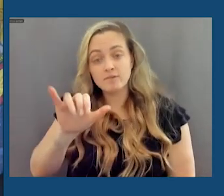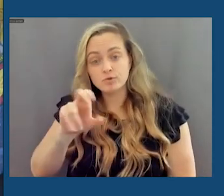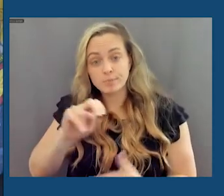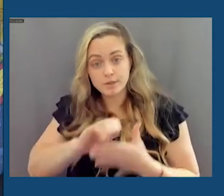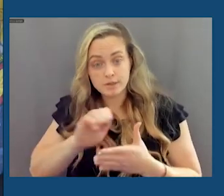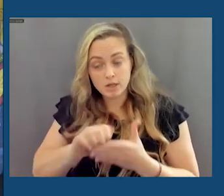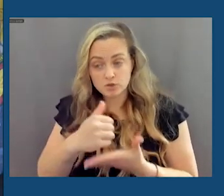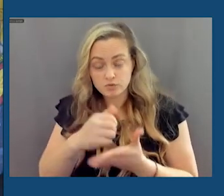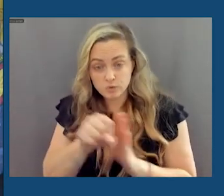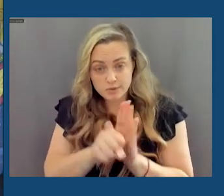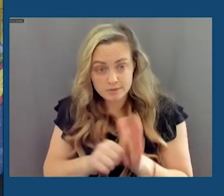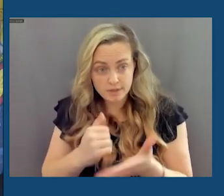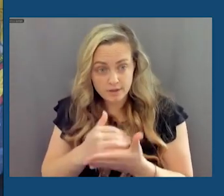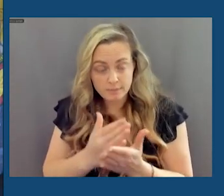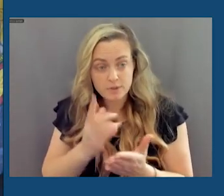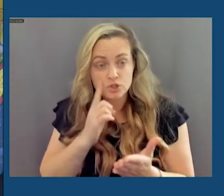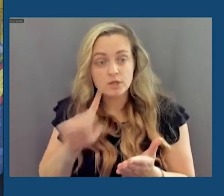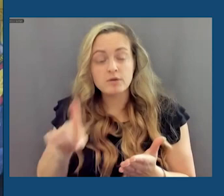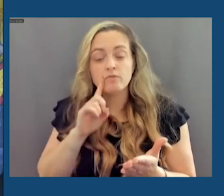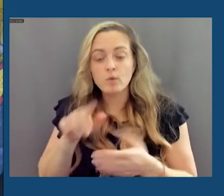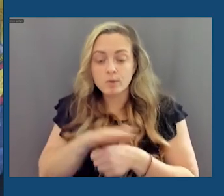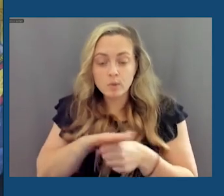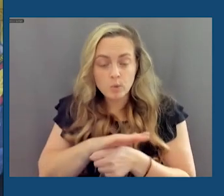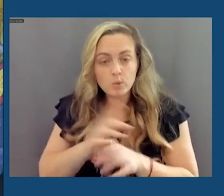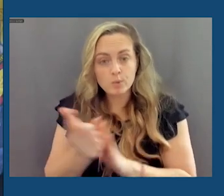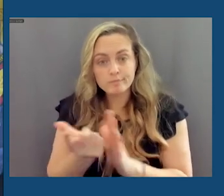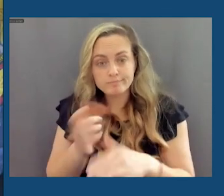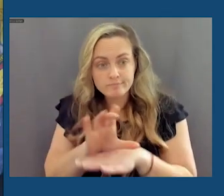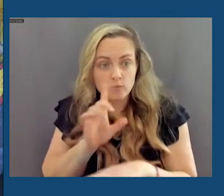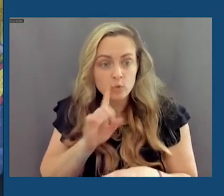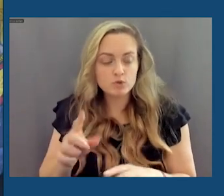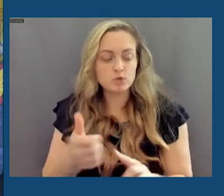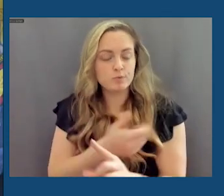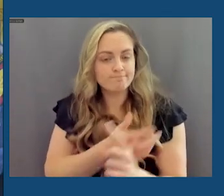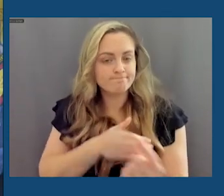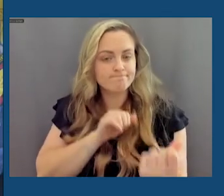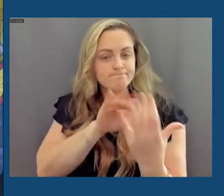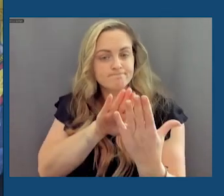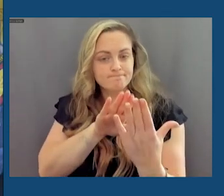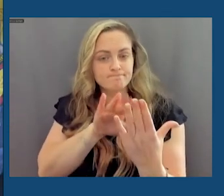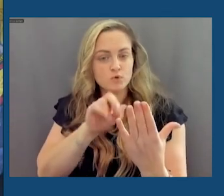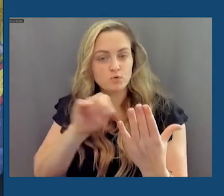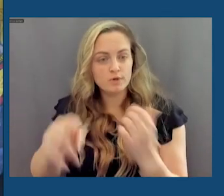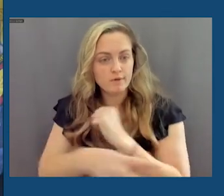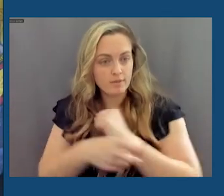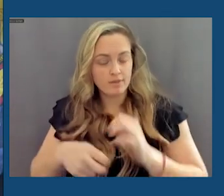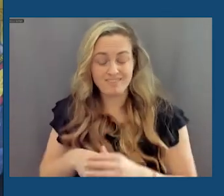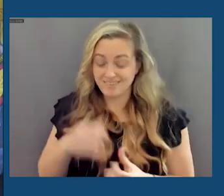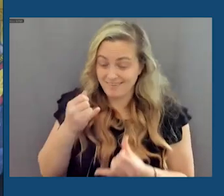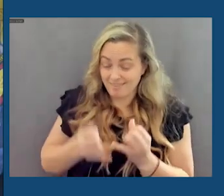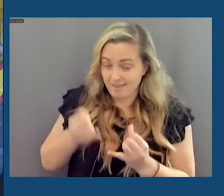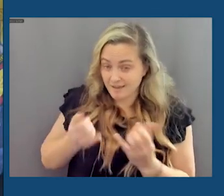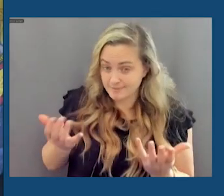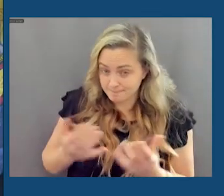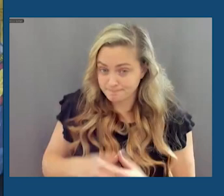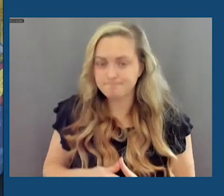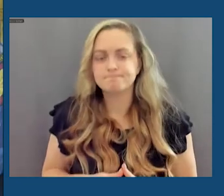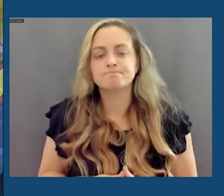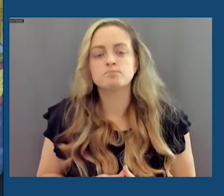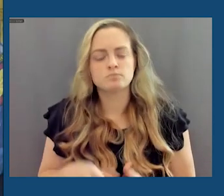the capacity of local law enforcement efforts to combat retail theft. Finally, we strongly